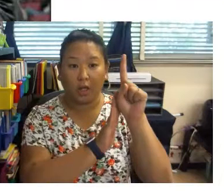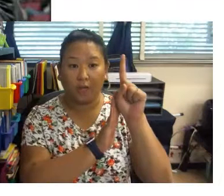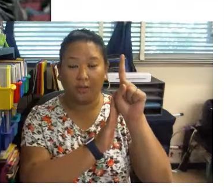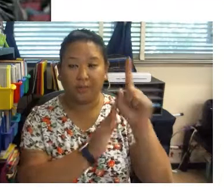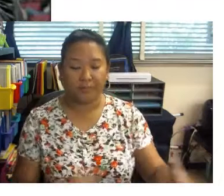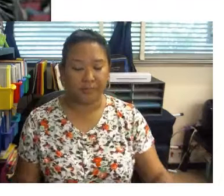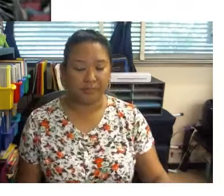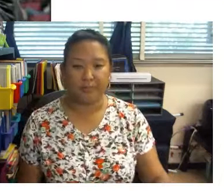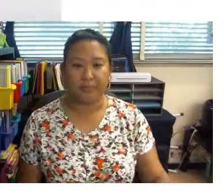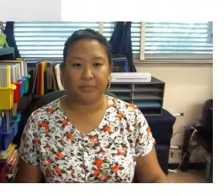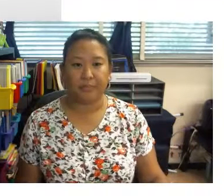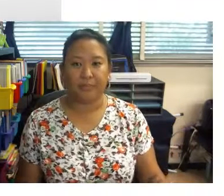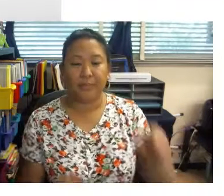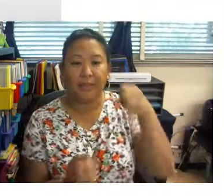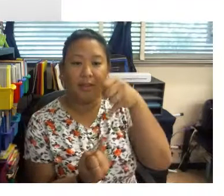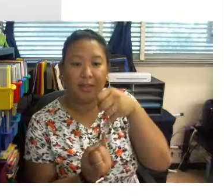tall,